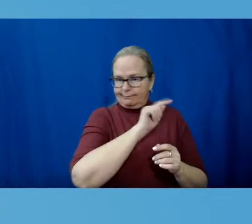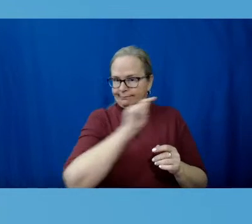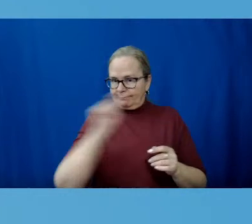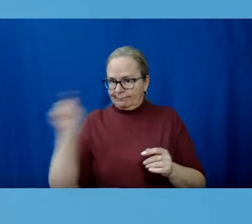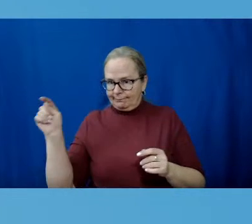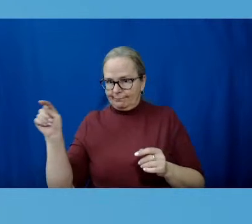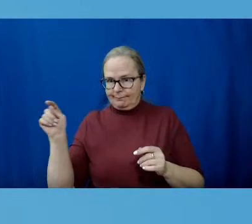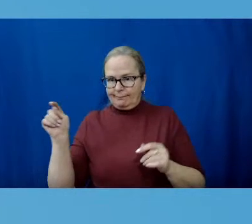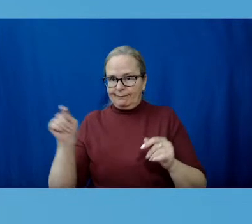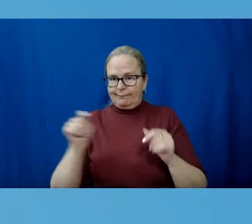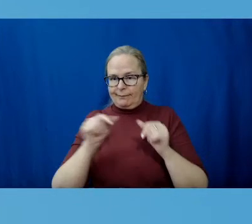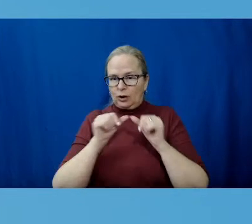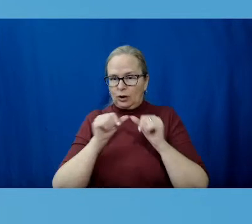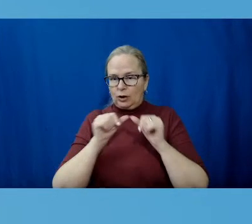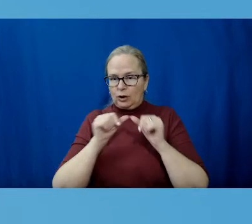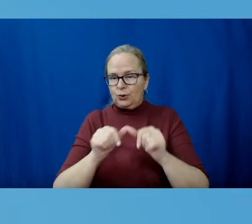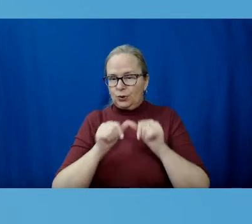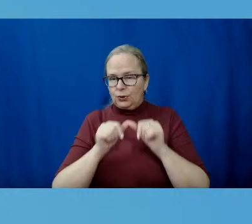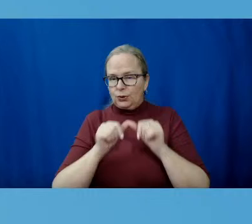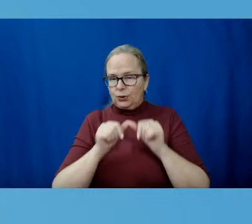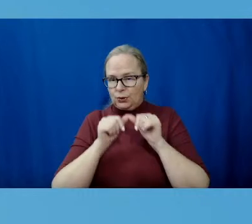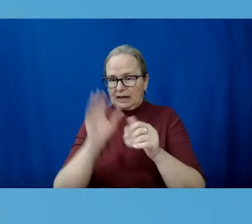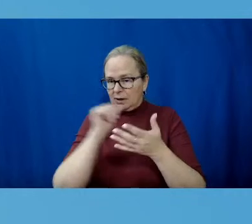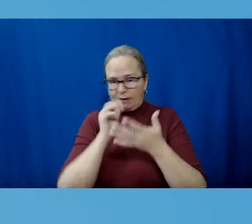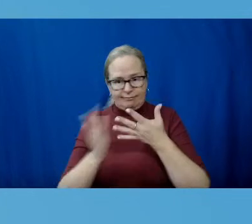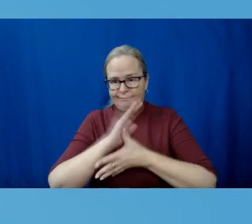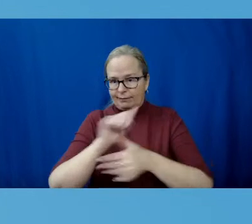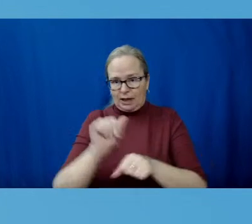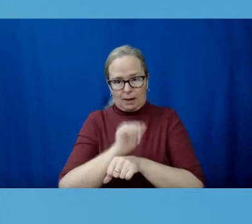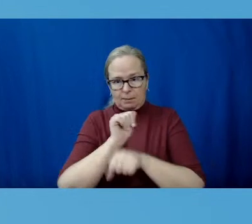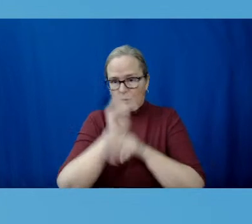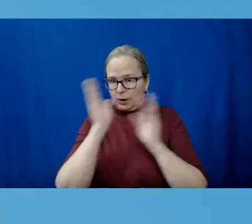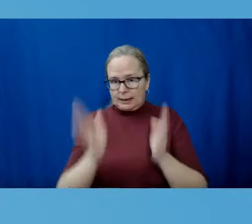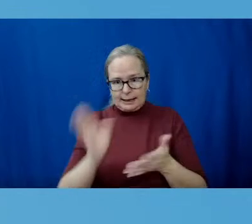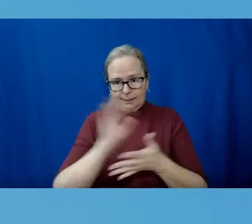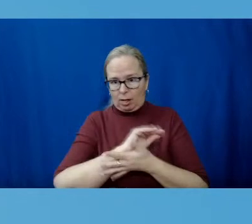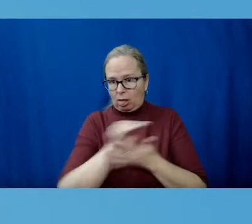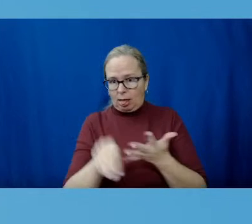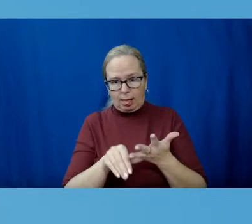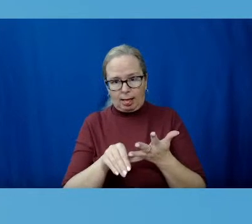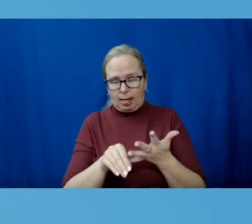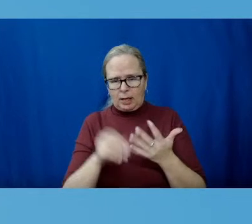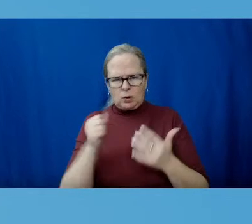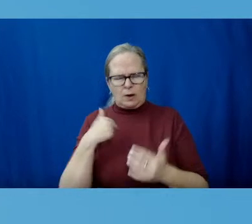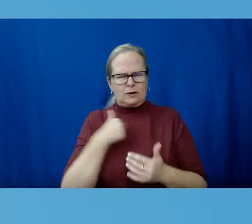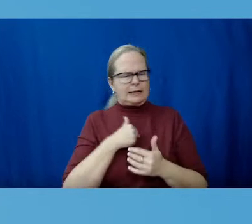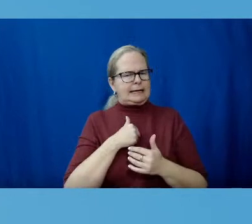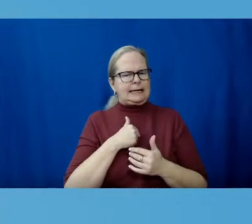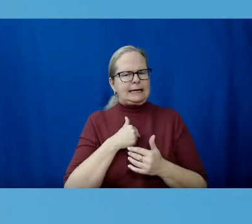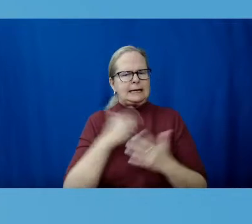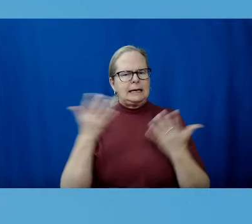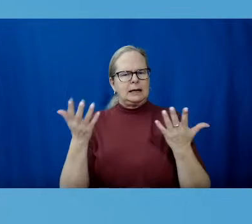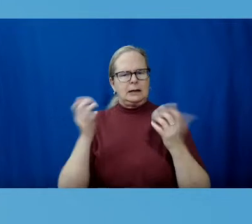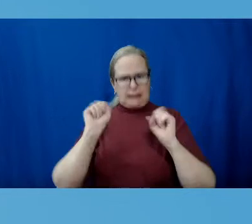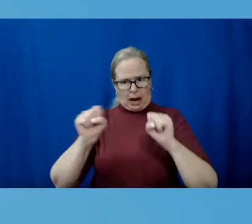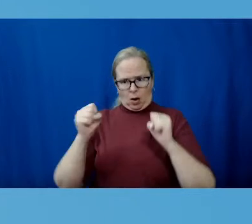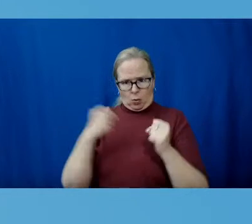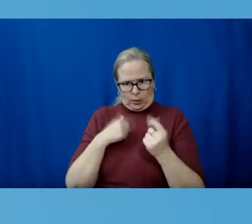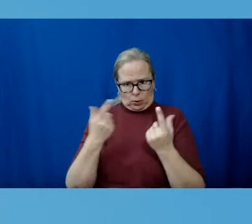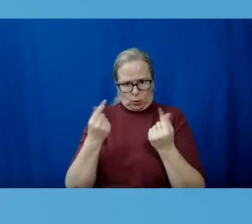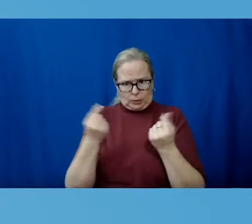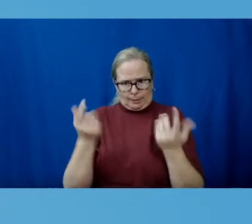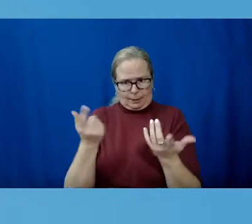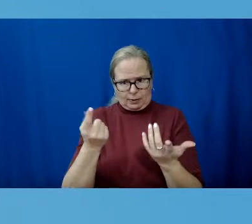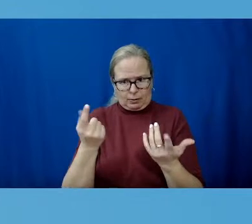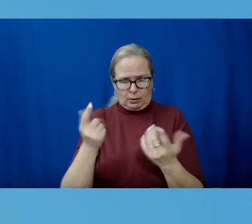that can be done? So the question of, can we take action at a federal level? Can't do protests, obviously, because of untransmissibility, but